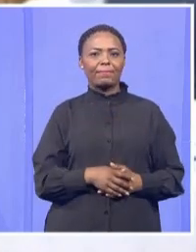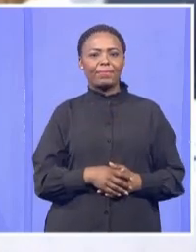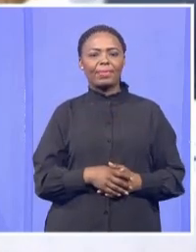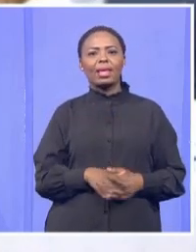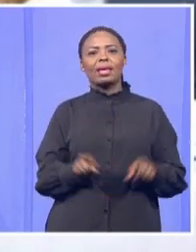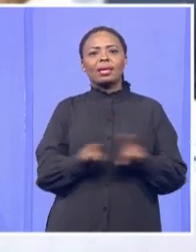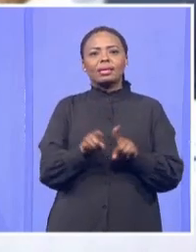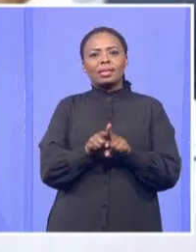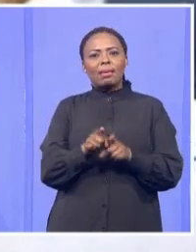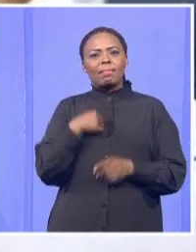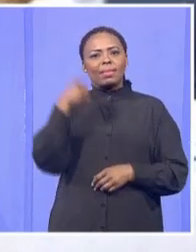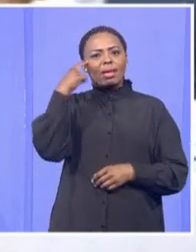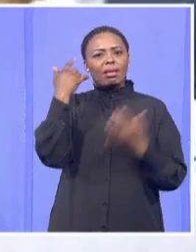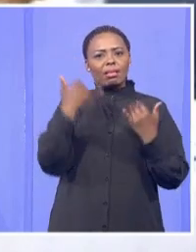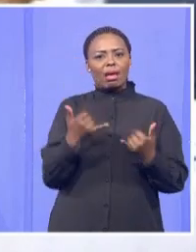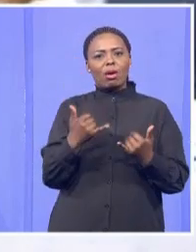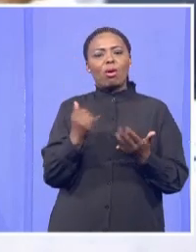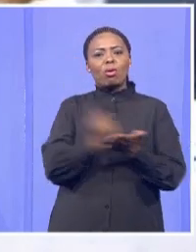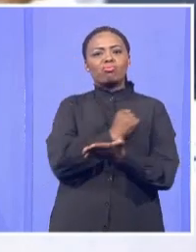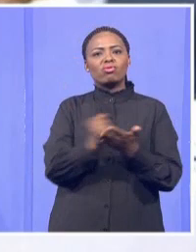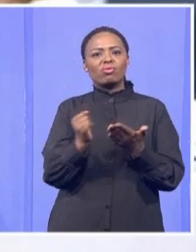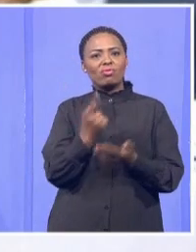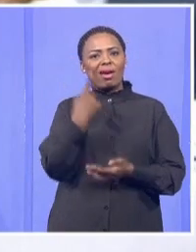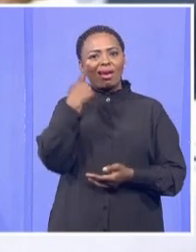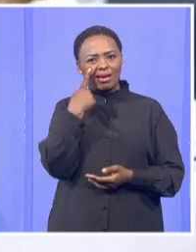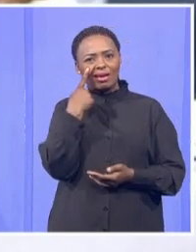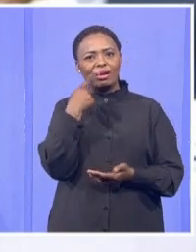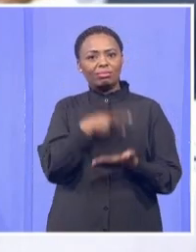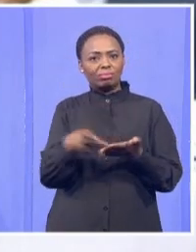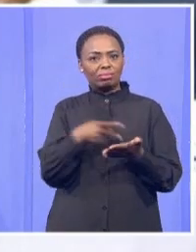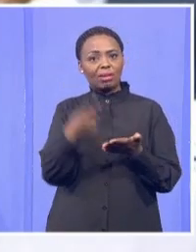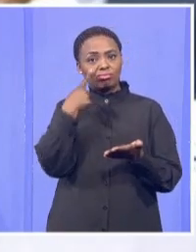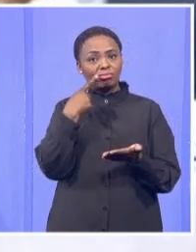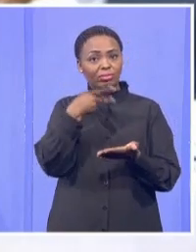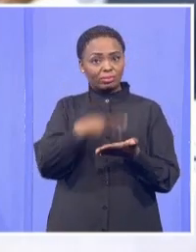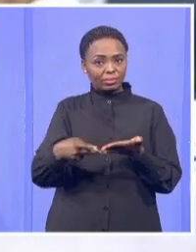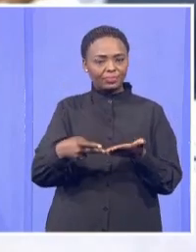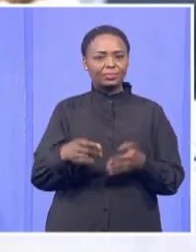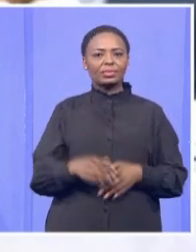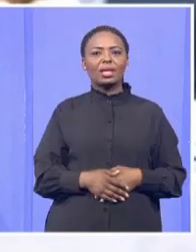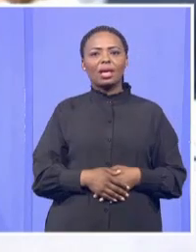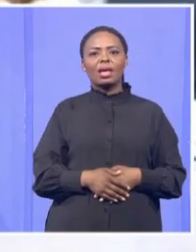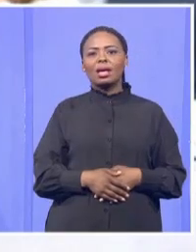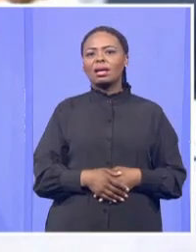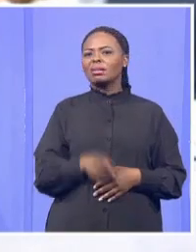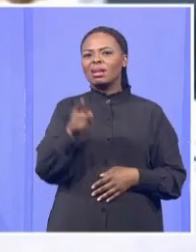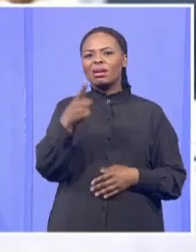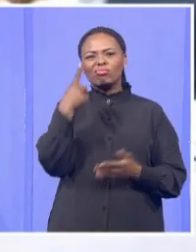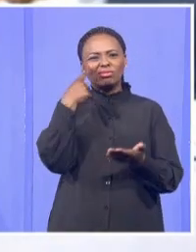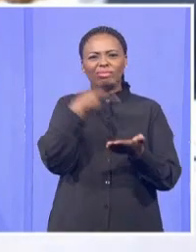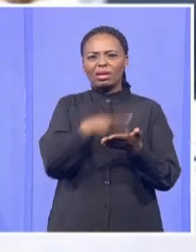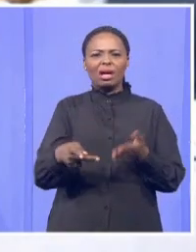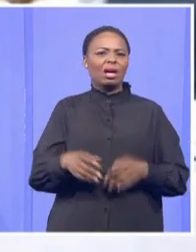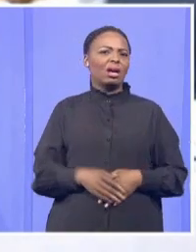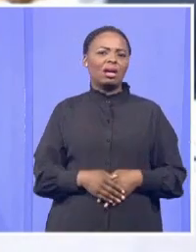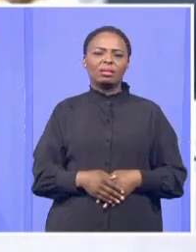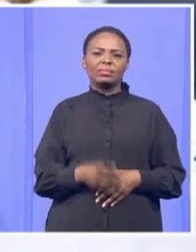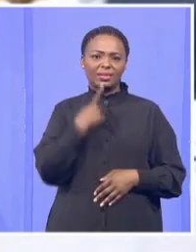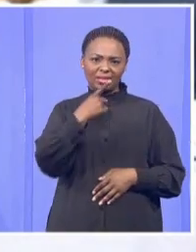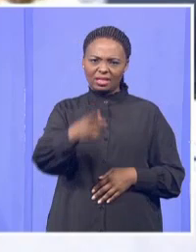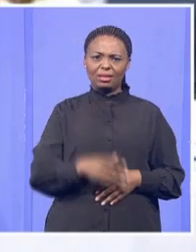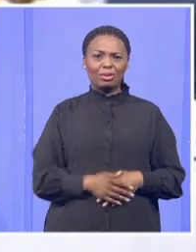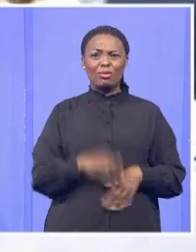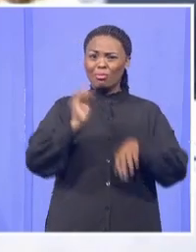think the proof of registration, will be shocked and be surprised. In the informal settlement, we don't have a problem.